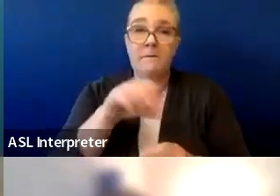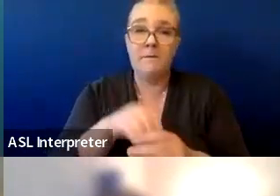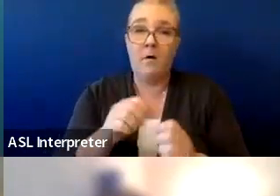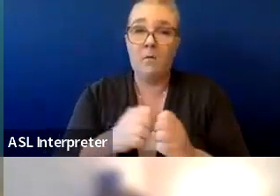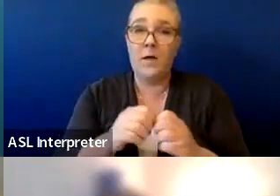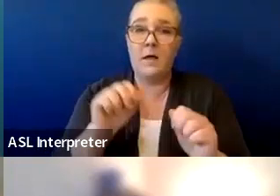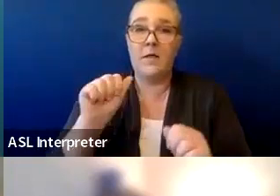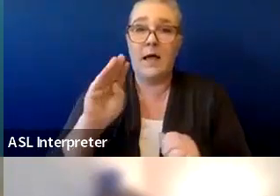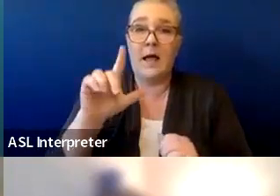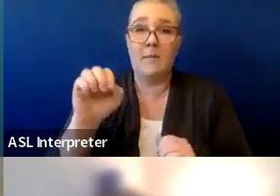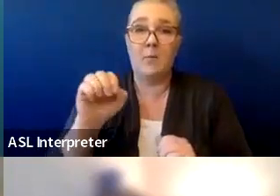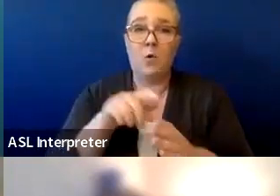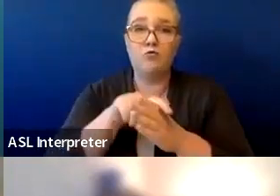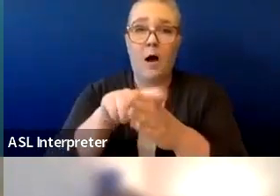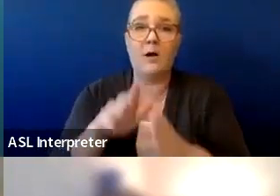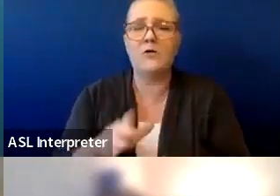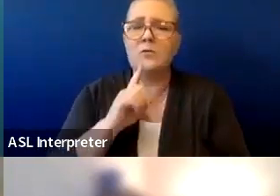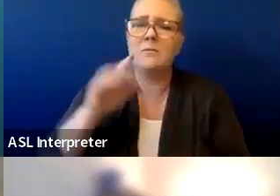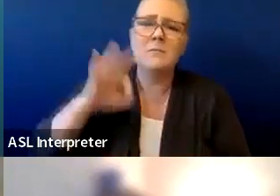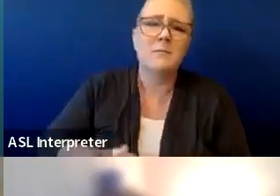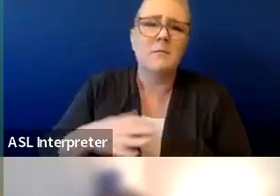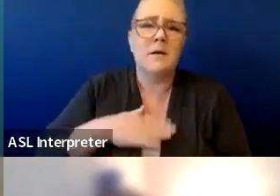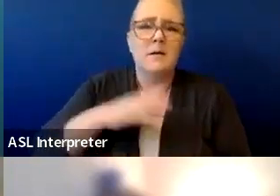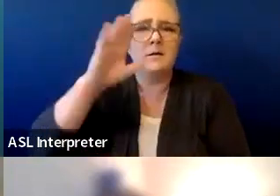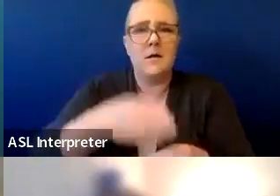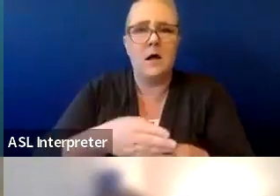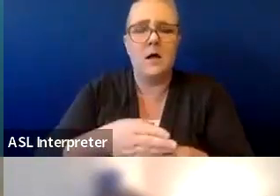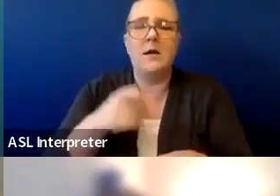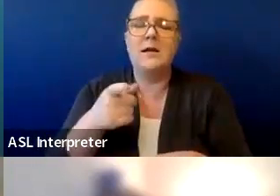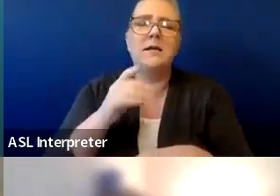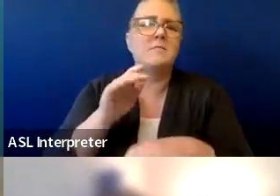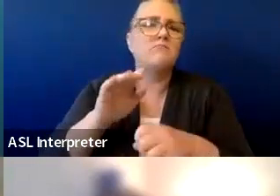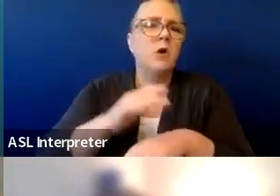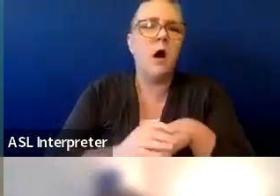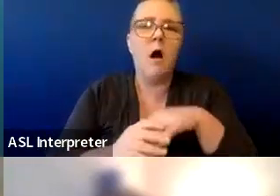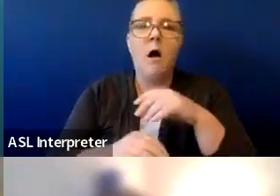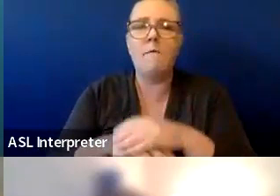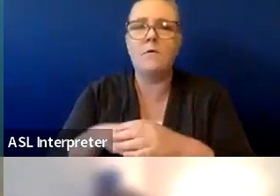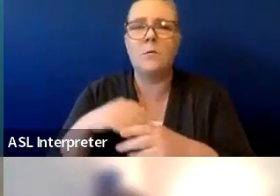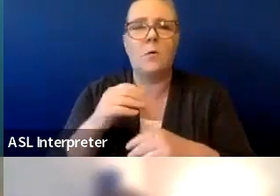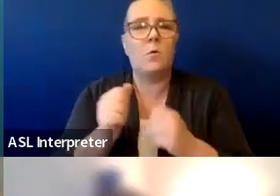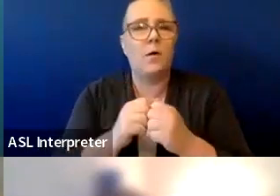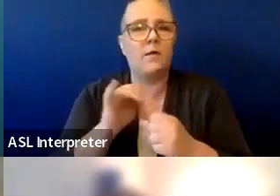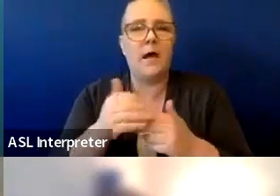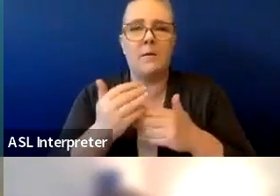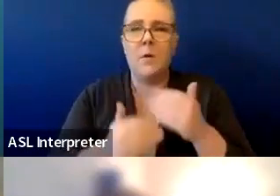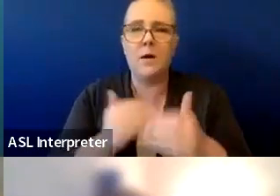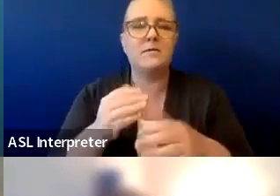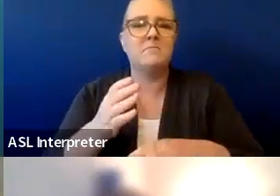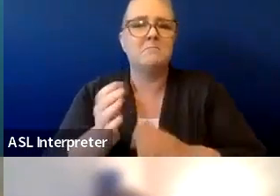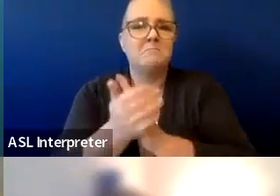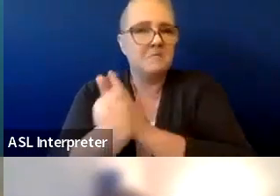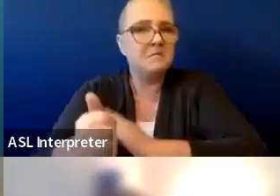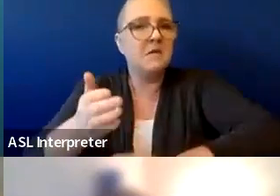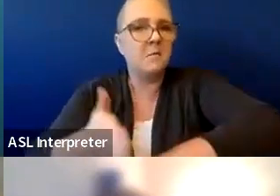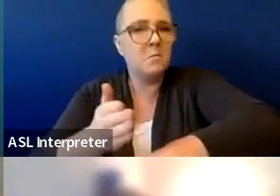Writers has been such a benefit to my son. He's become completely comfortable with the process, and I can see his skills increasing as he